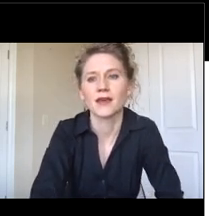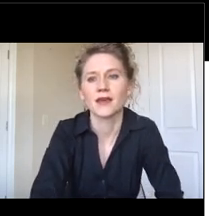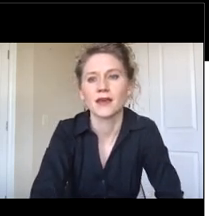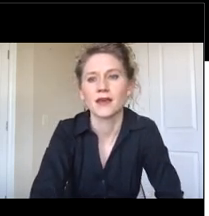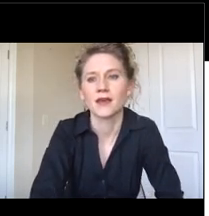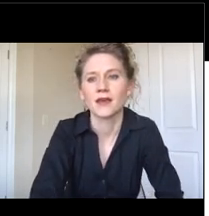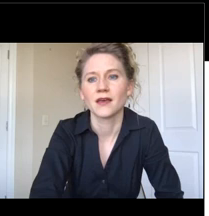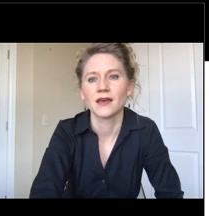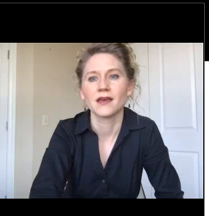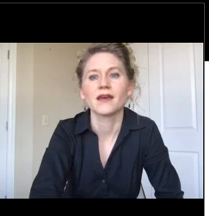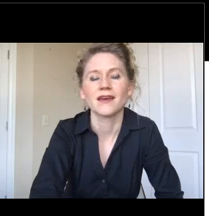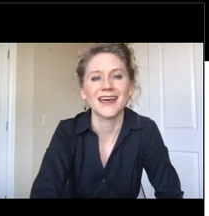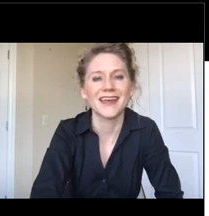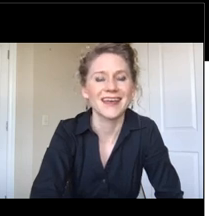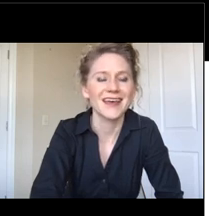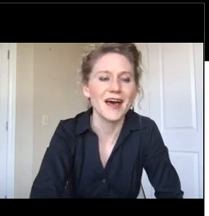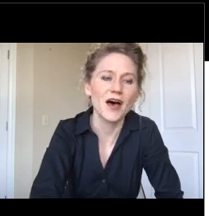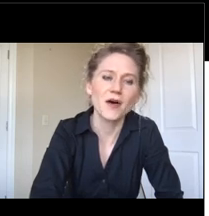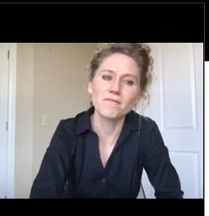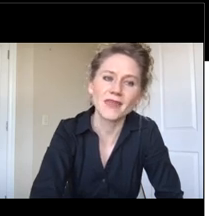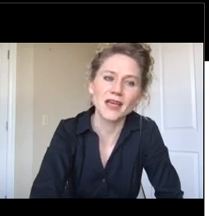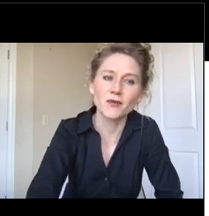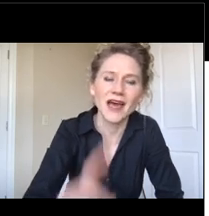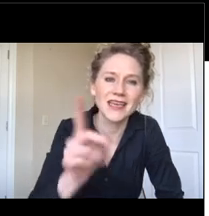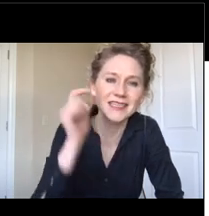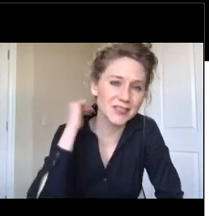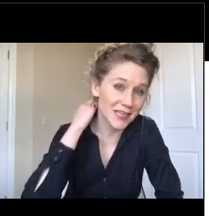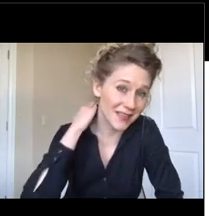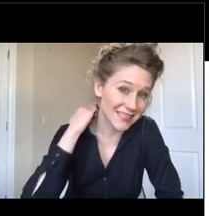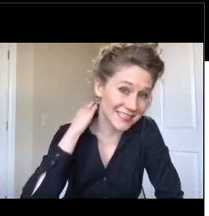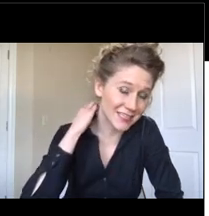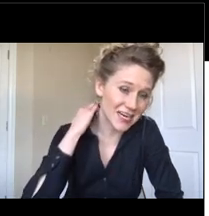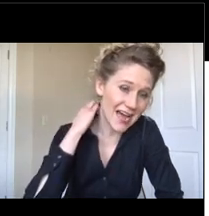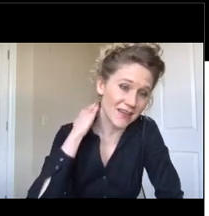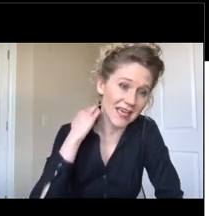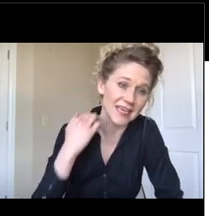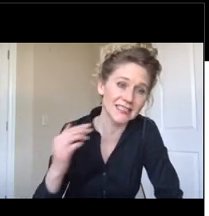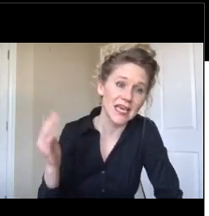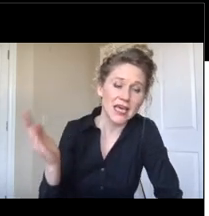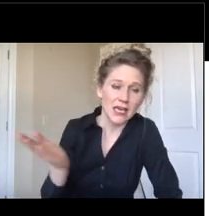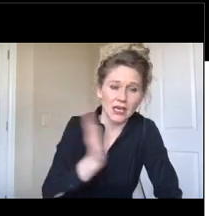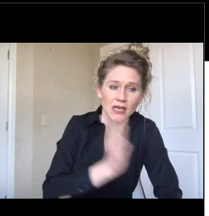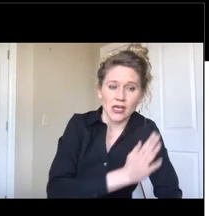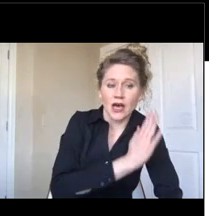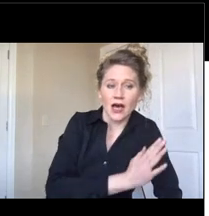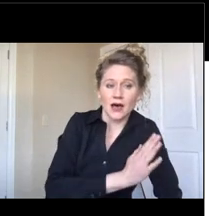we just haven't done it yet. Got it. So what I think is interesting about this graph is